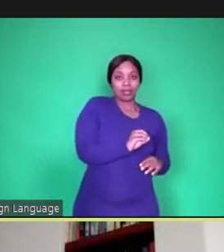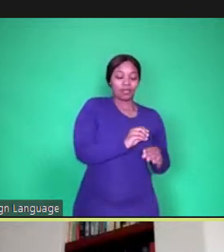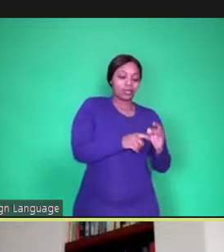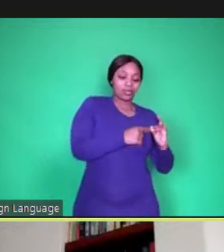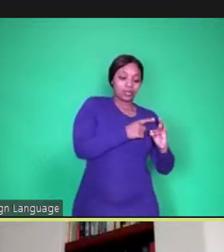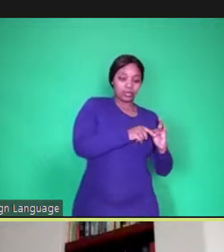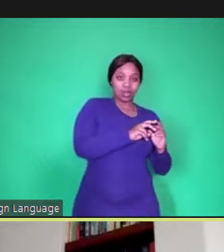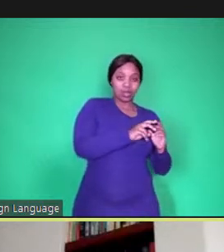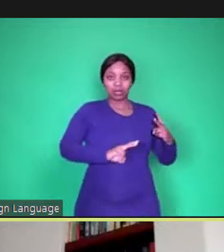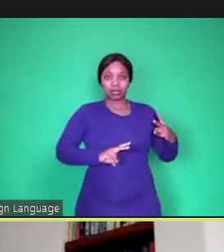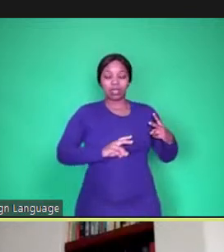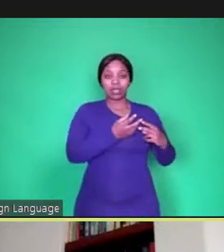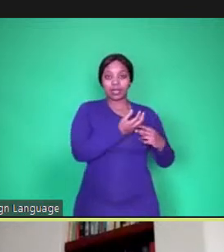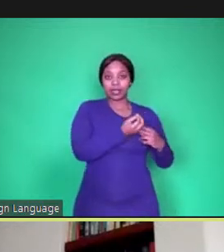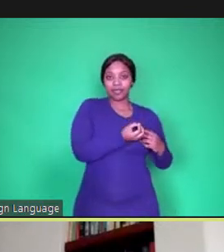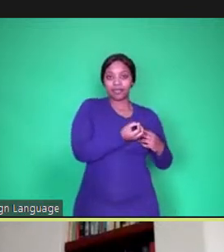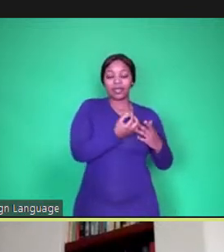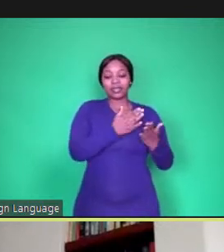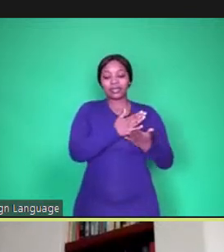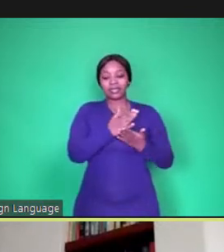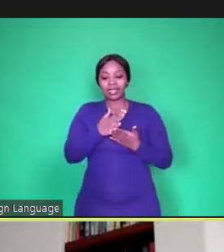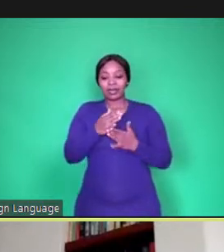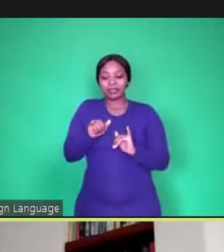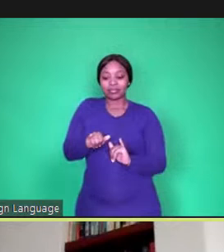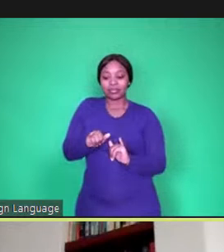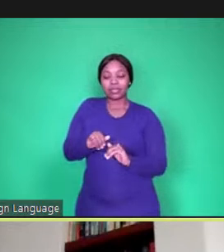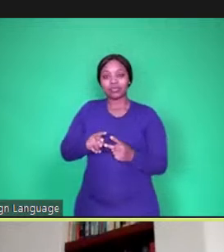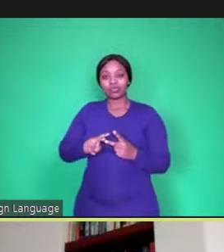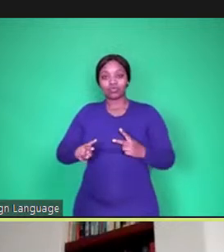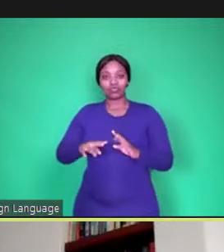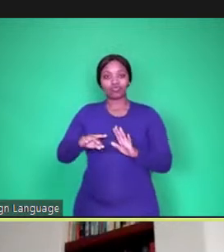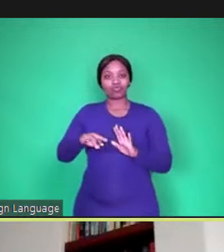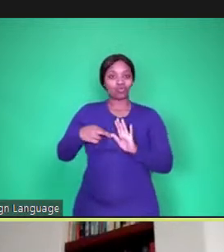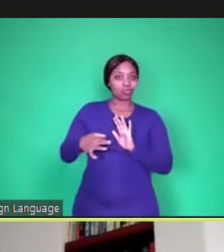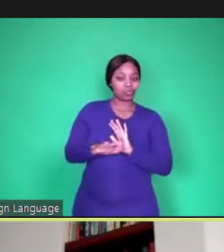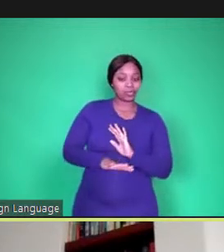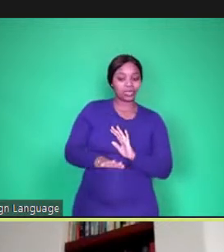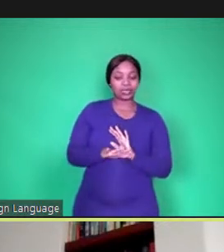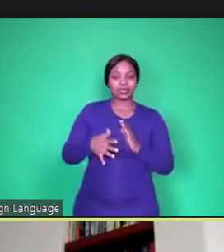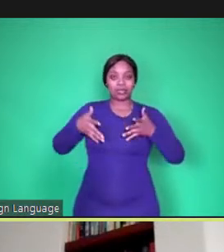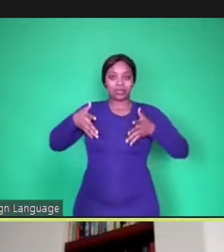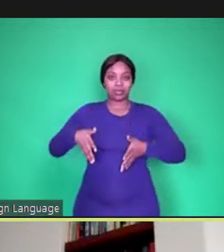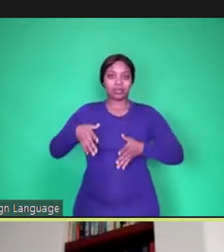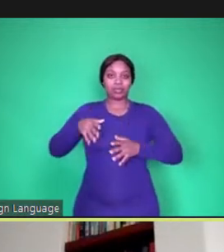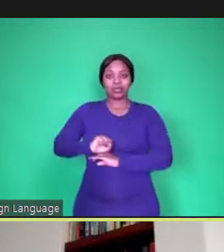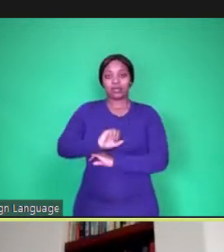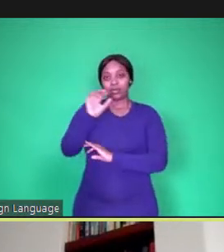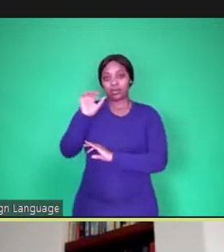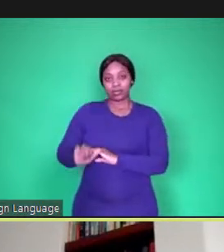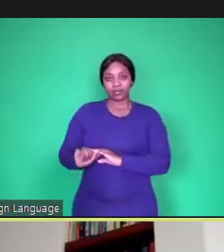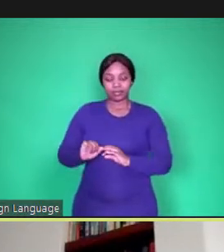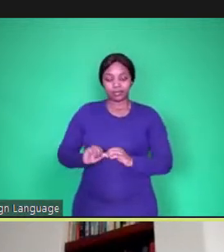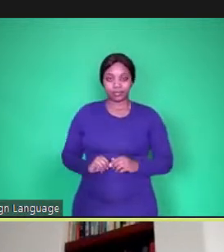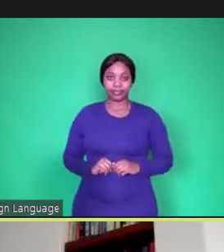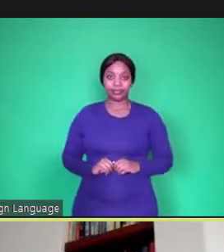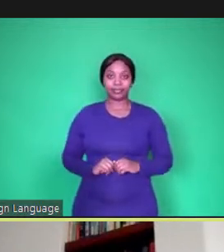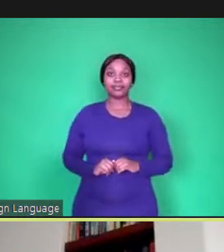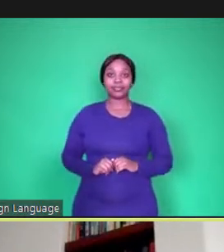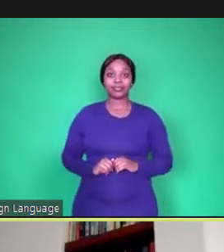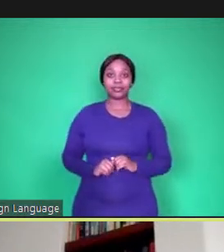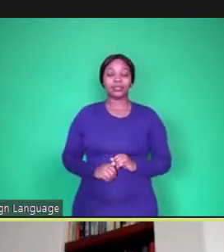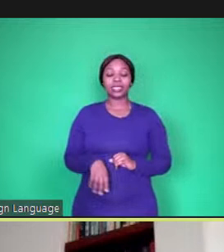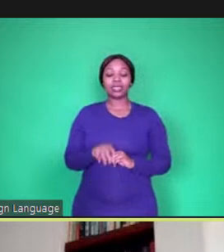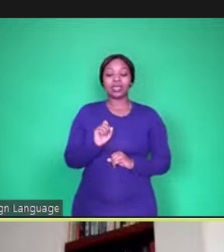to rural areas in the country. Of course, this raises the question of how